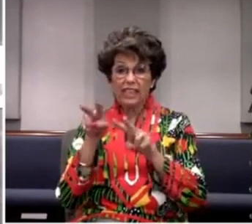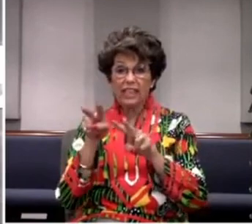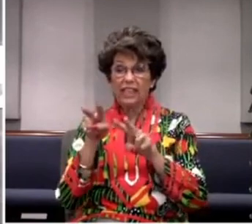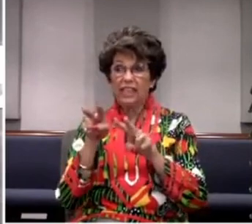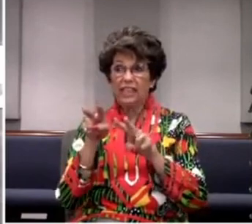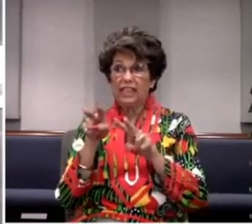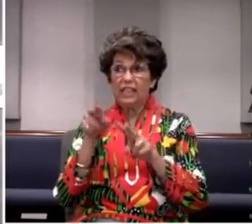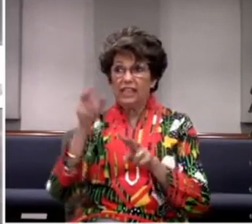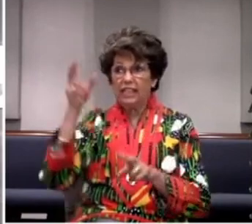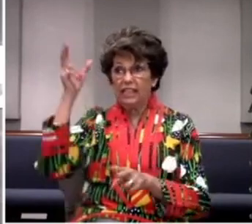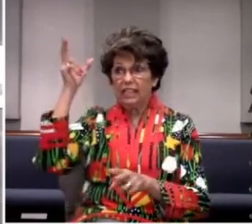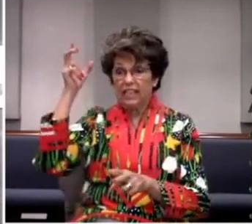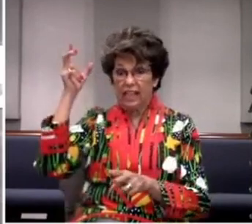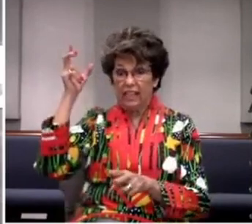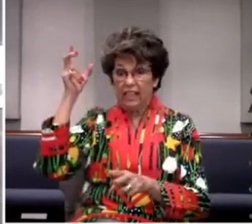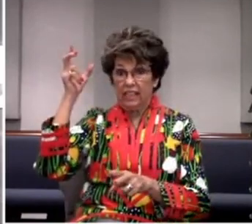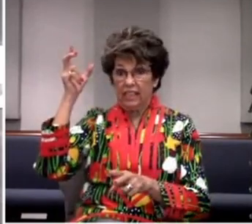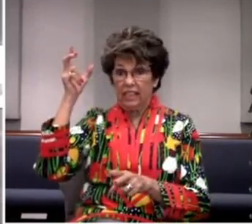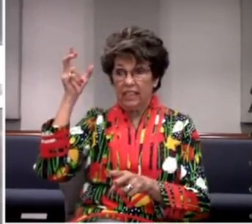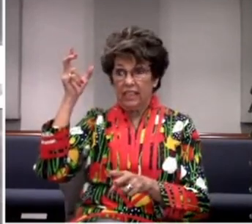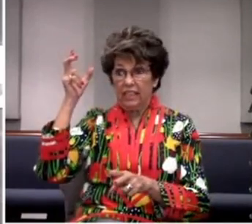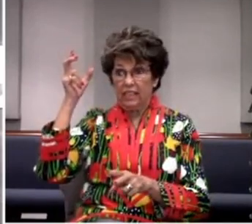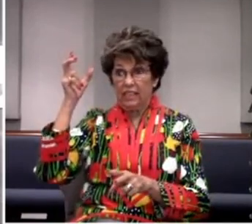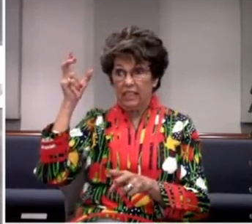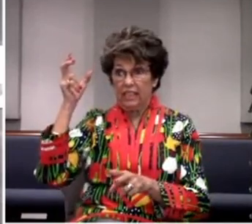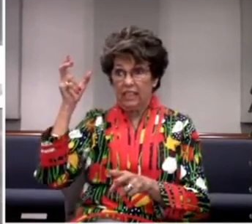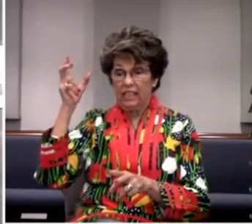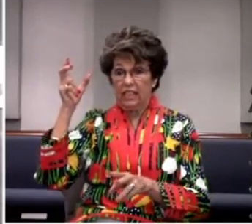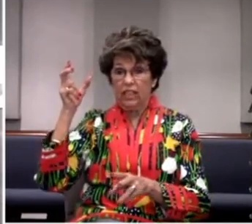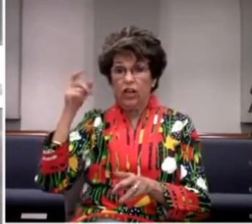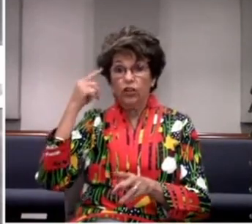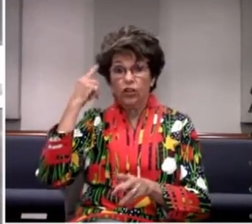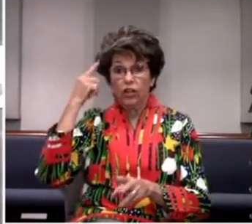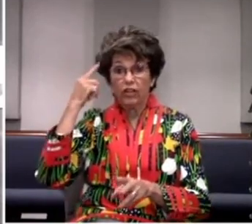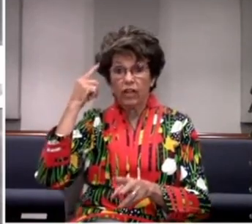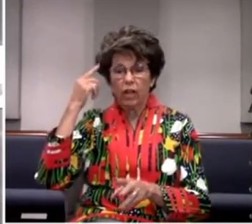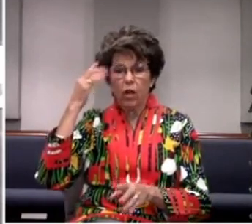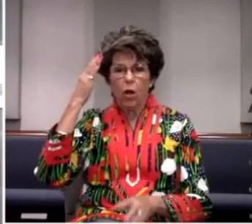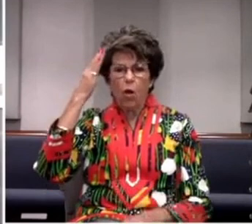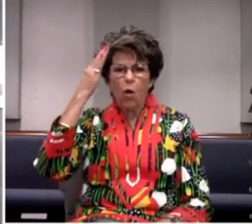is going to think, why did I follow that?